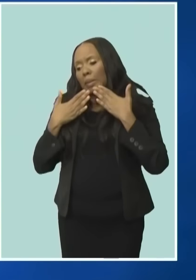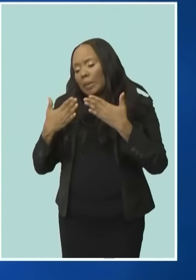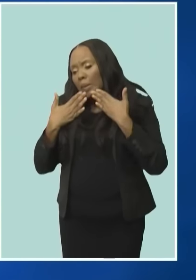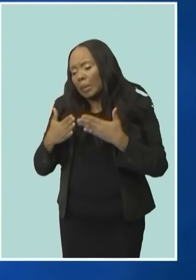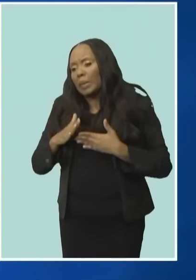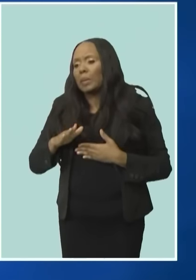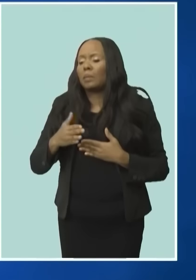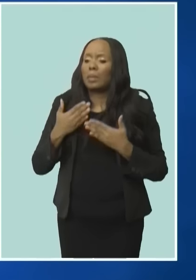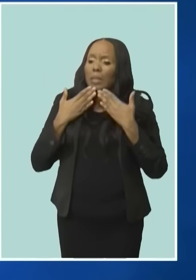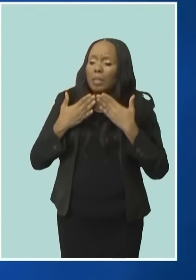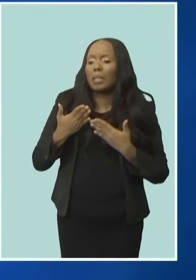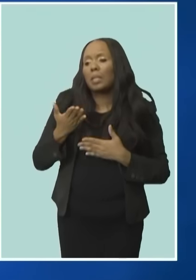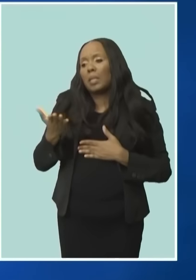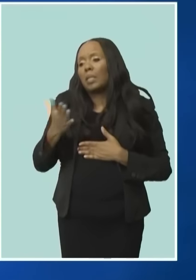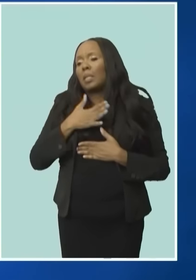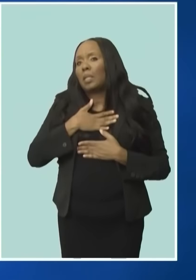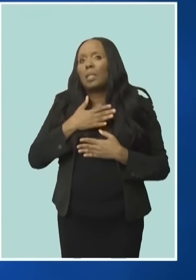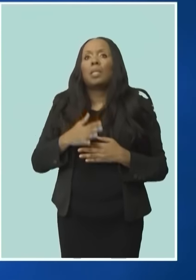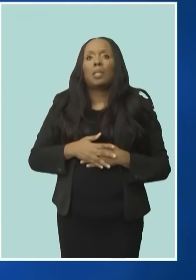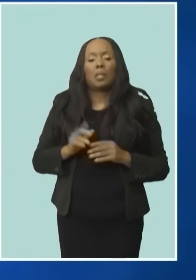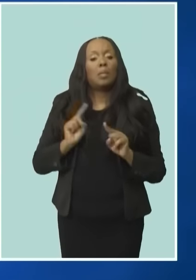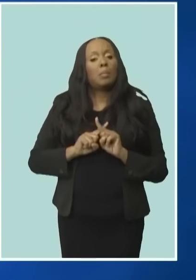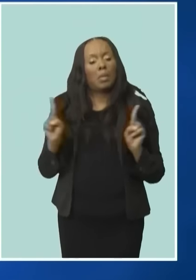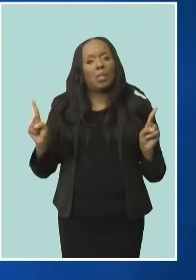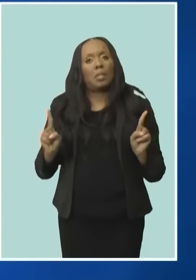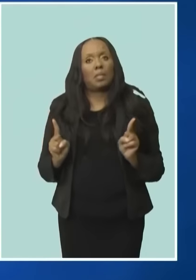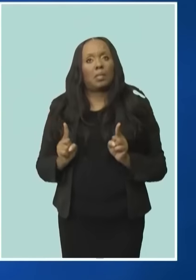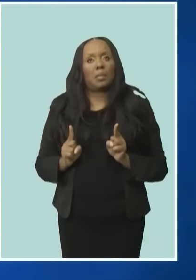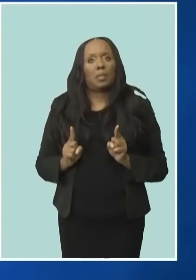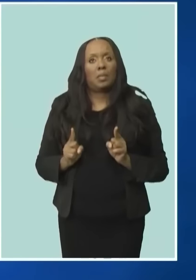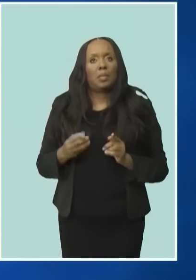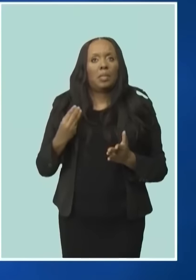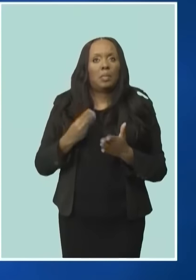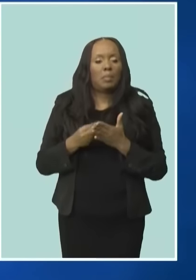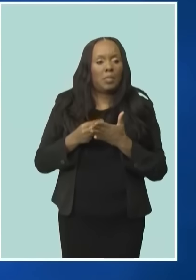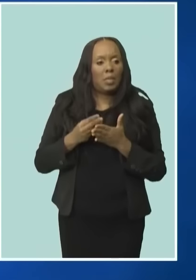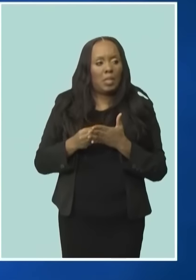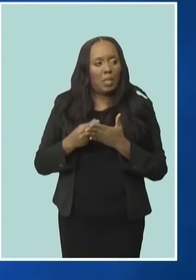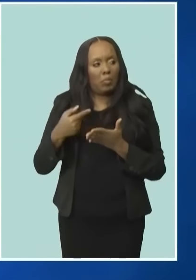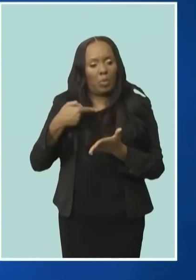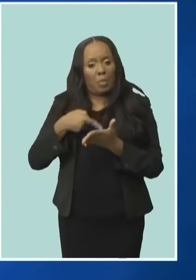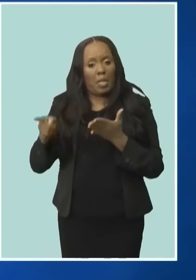you did, I accept that the stipend that currently exists is not enough.